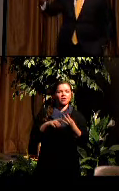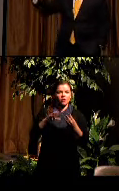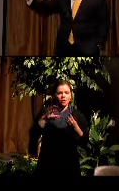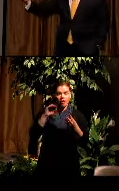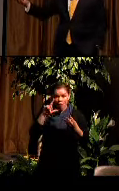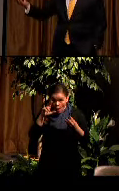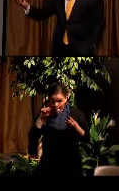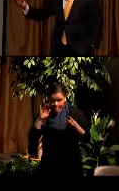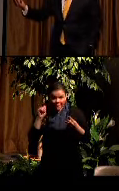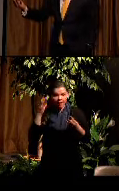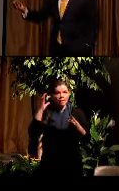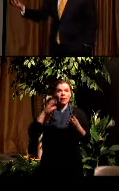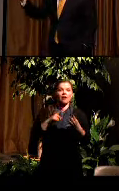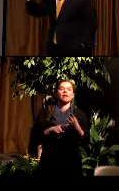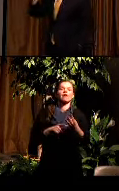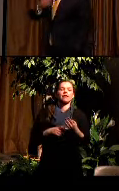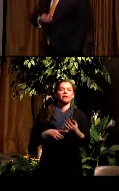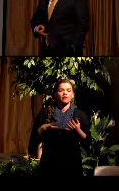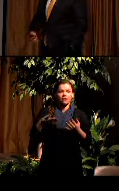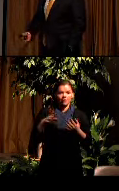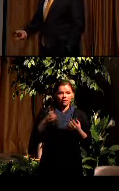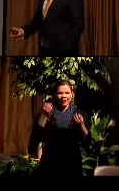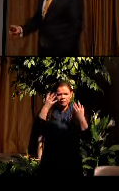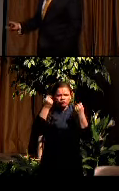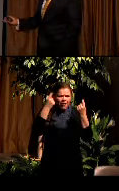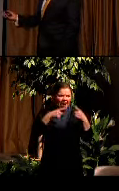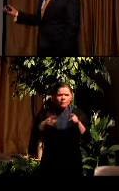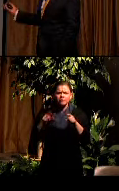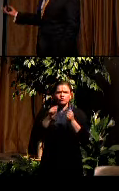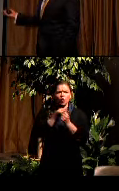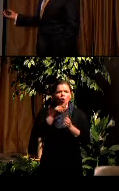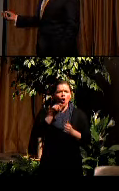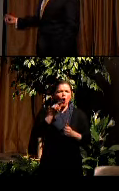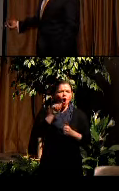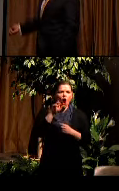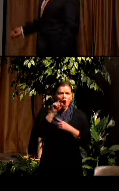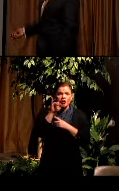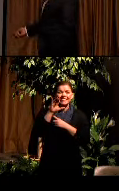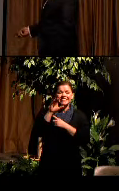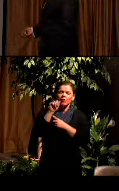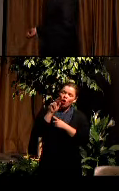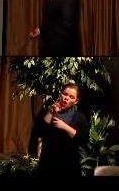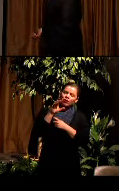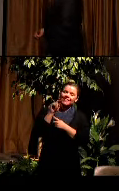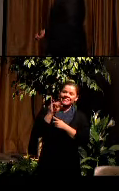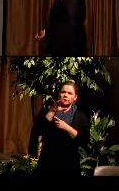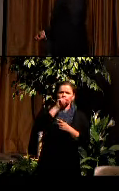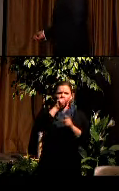Bay or in the Arctic tundra. All these things are linked, both by the birds and by the people.